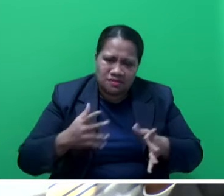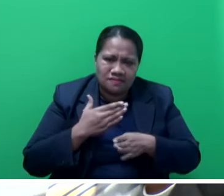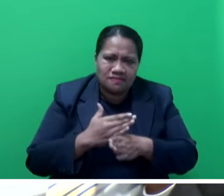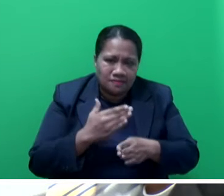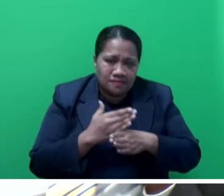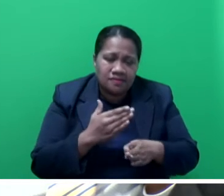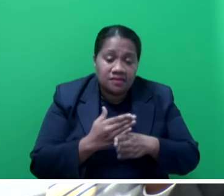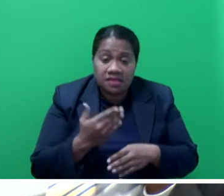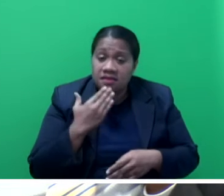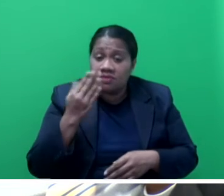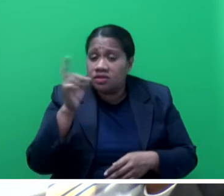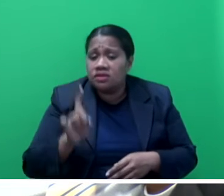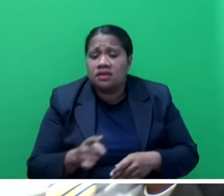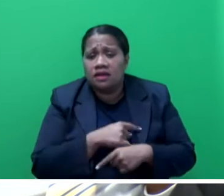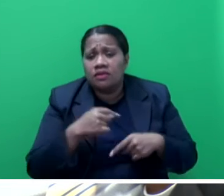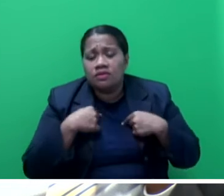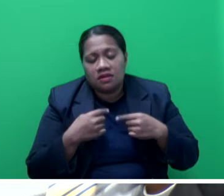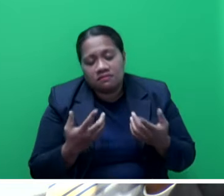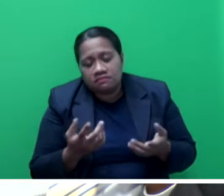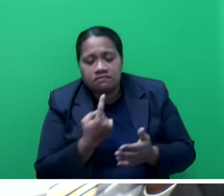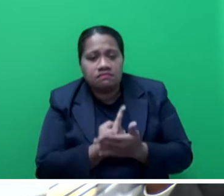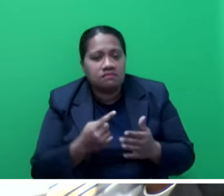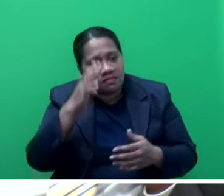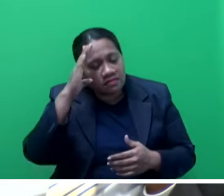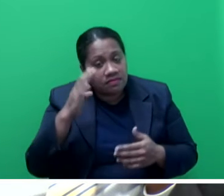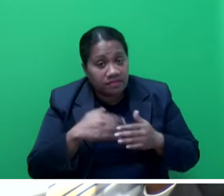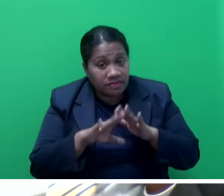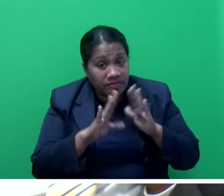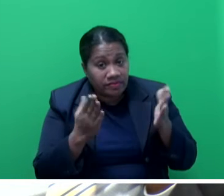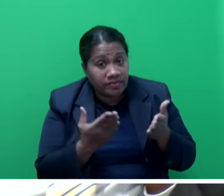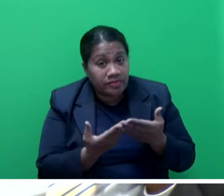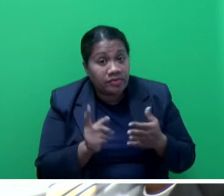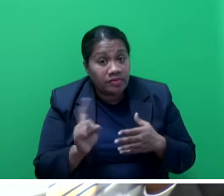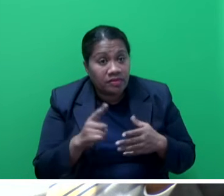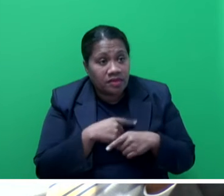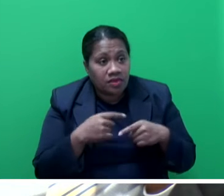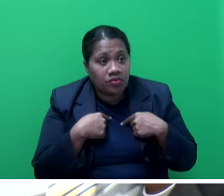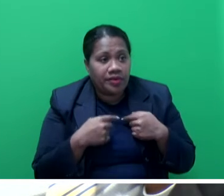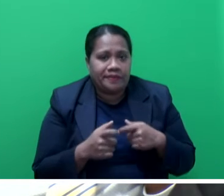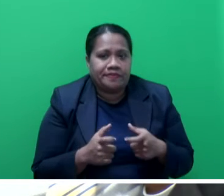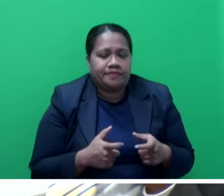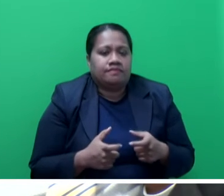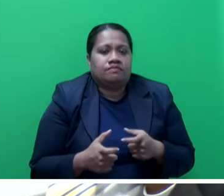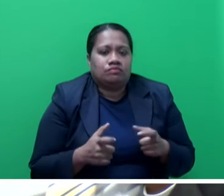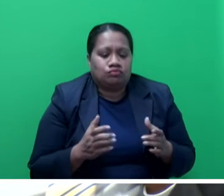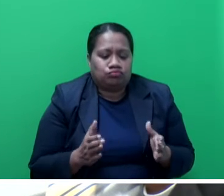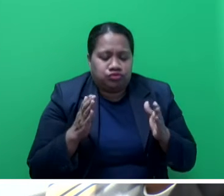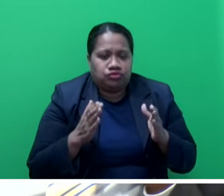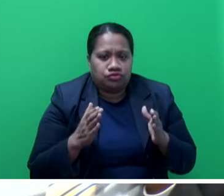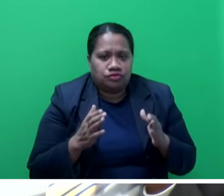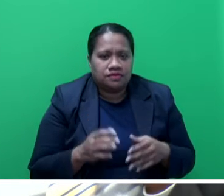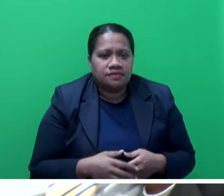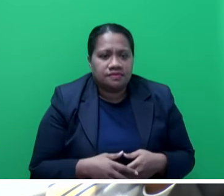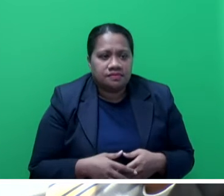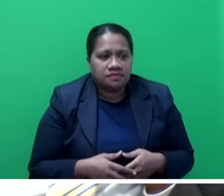most probably the only country in the world to have had COVID containment for more than 330 days.